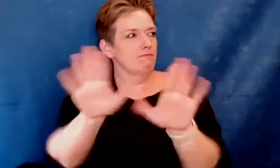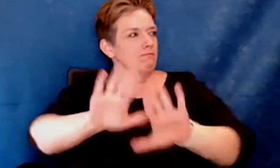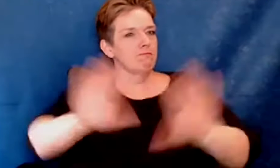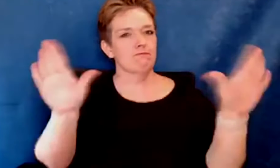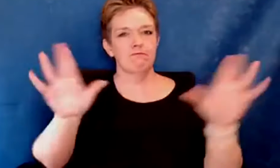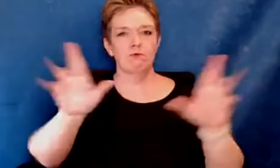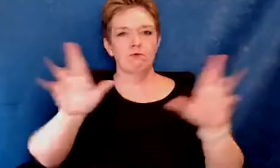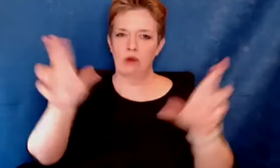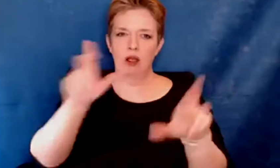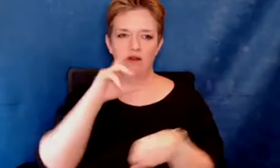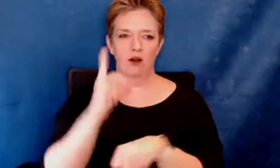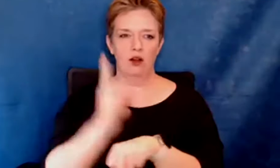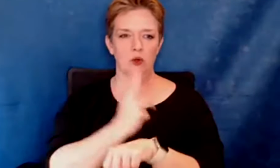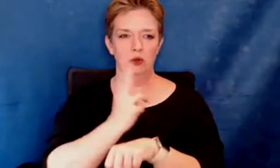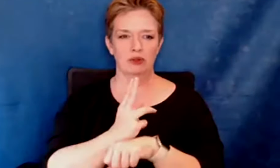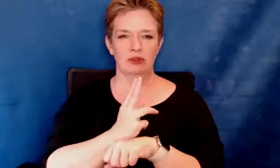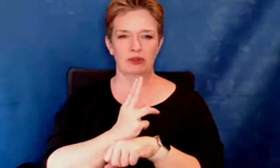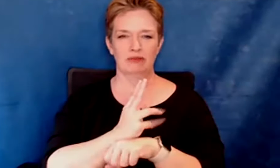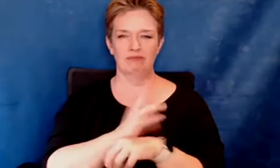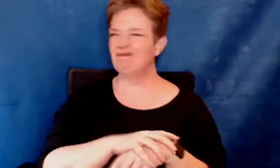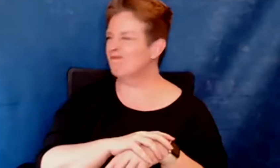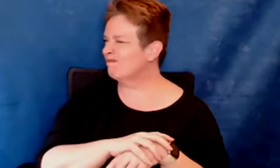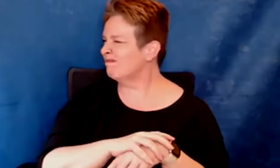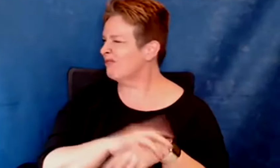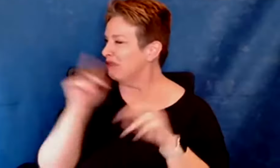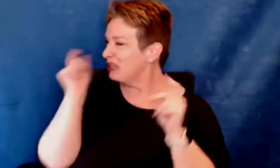I don't know if anything was really surprised me.